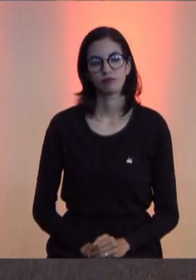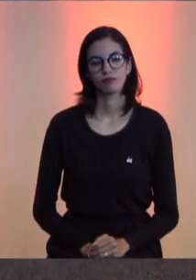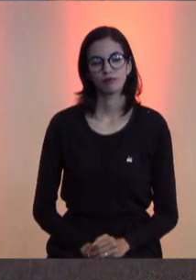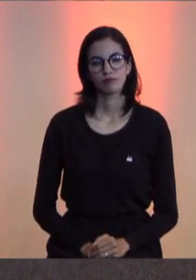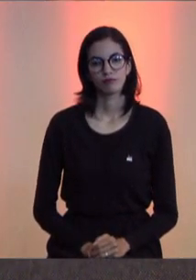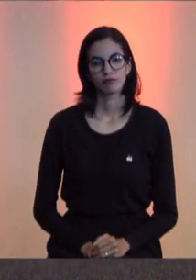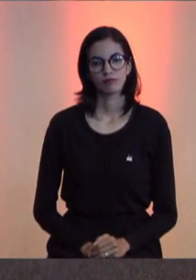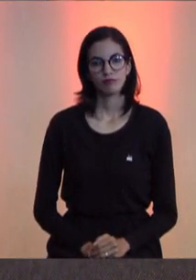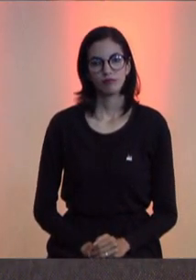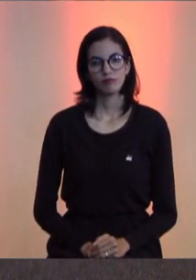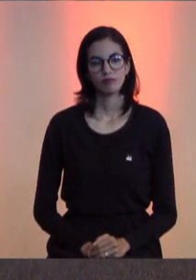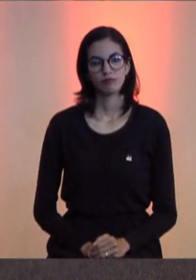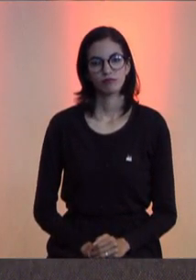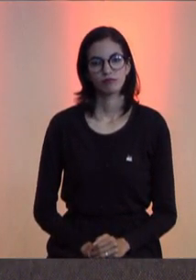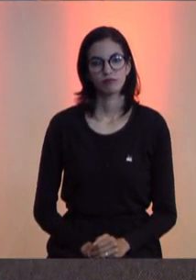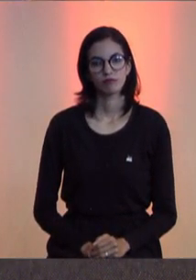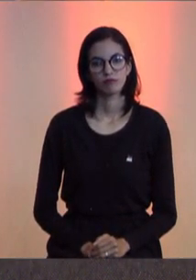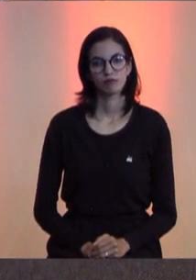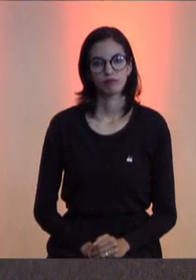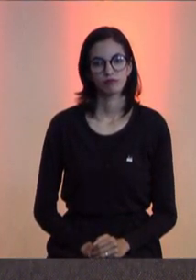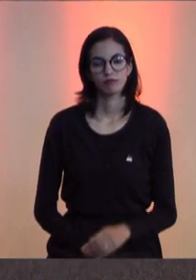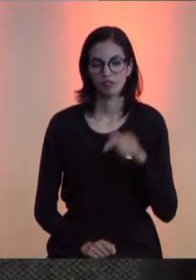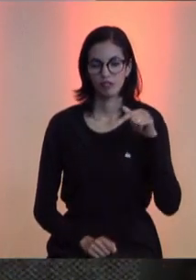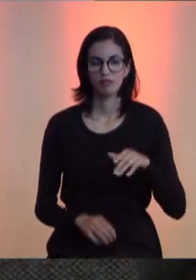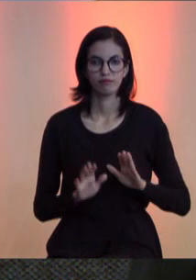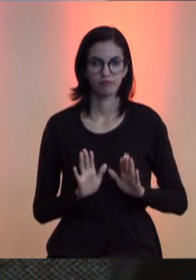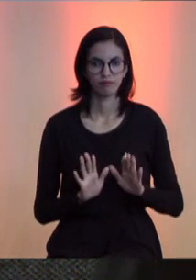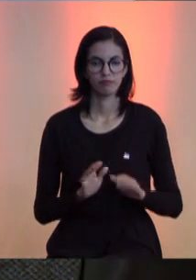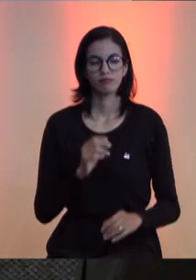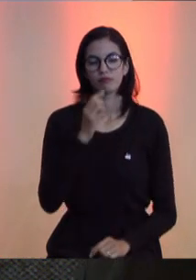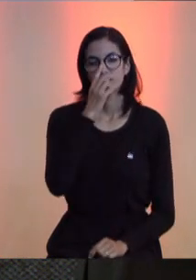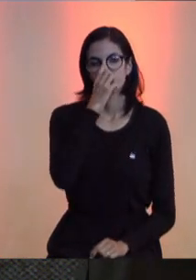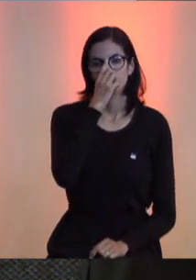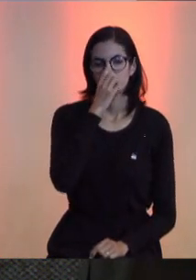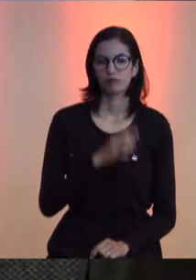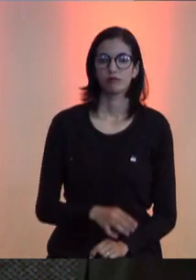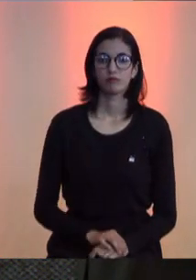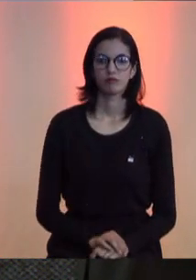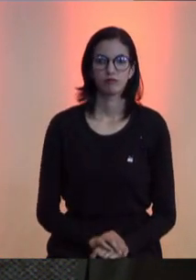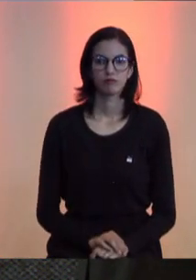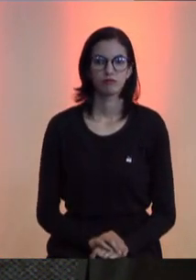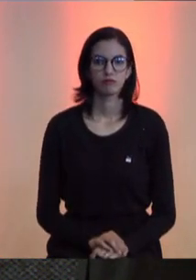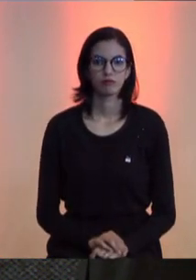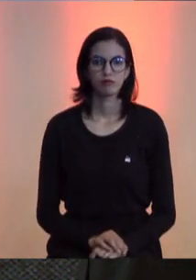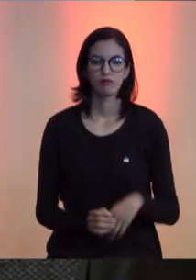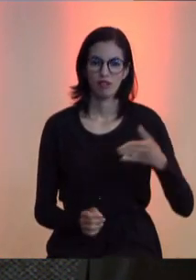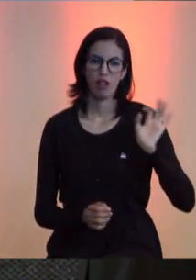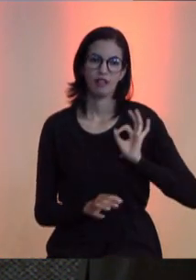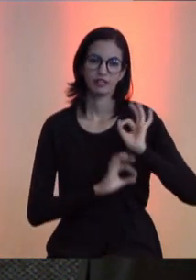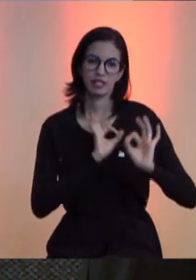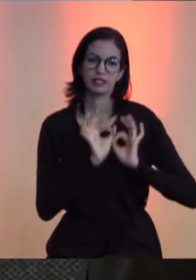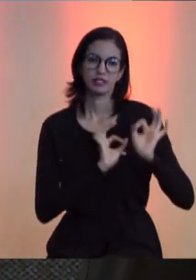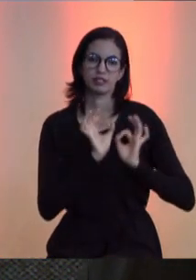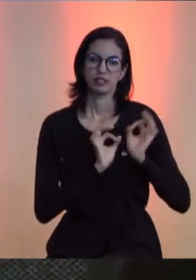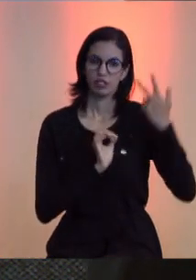my car. Voy a estacionar mi automóvil. On verse 18. En el versículo 18.